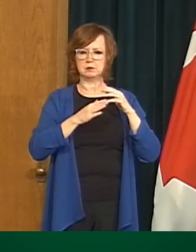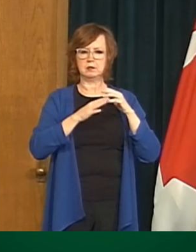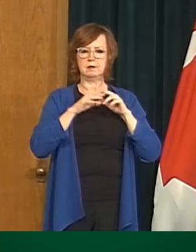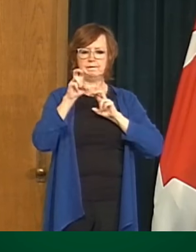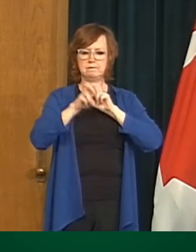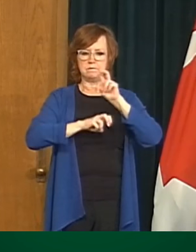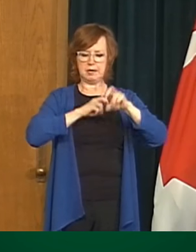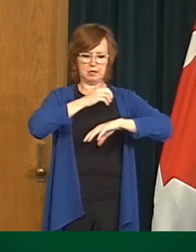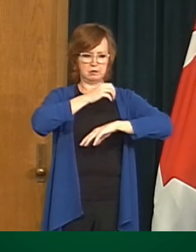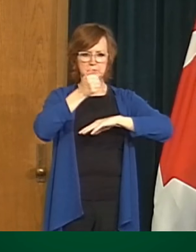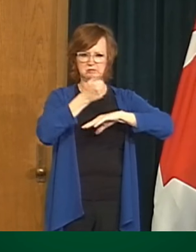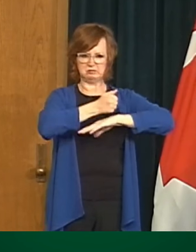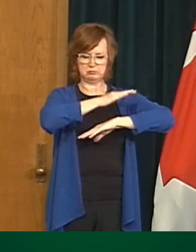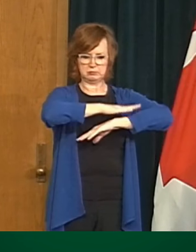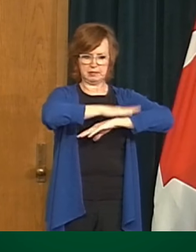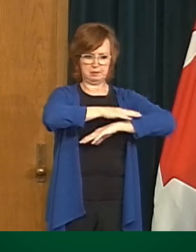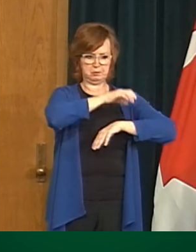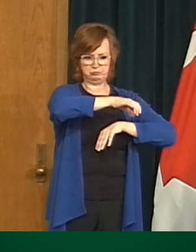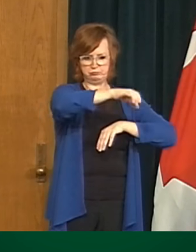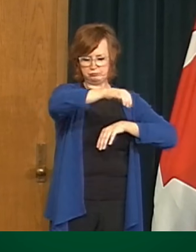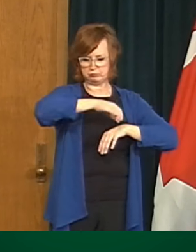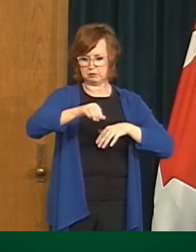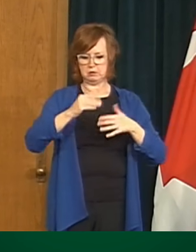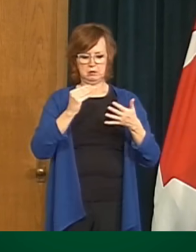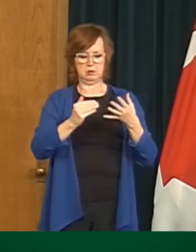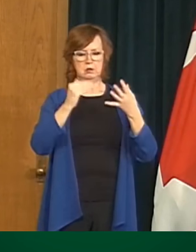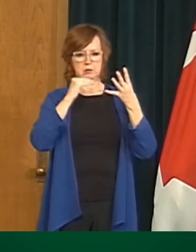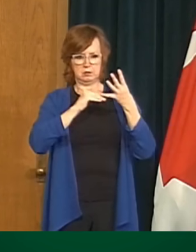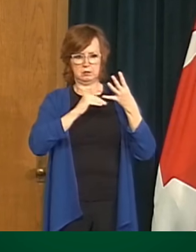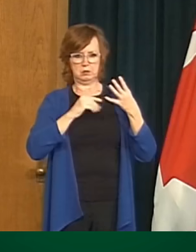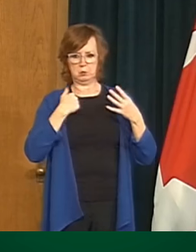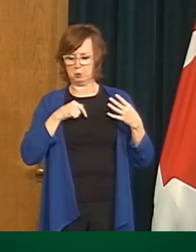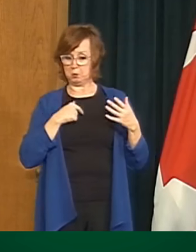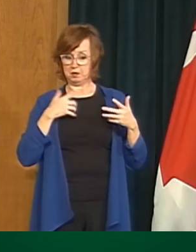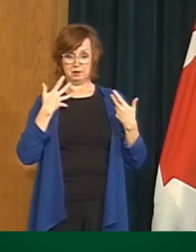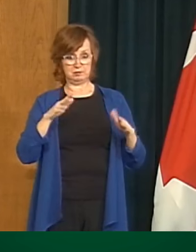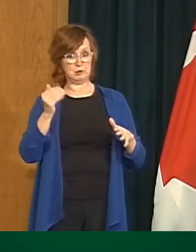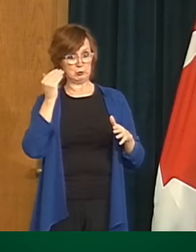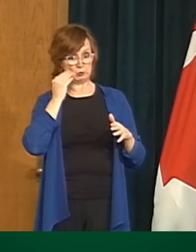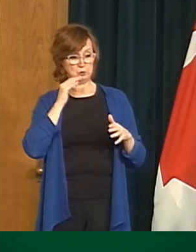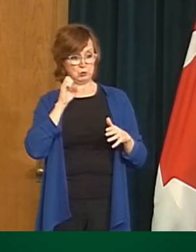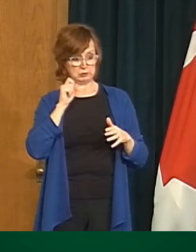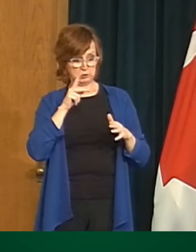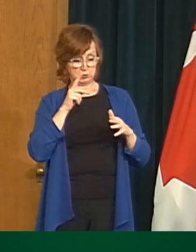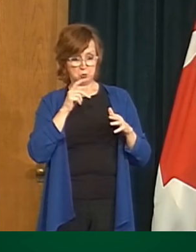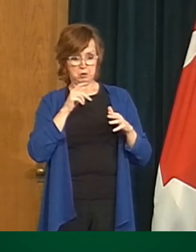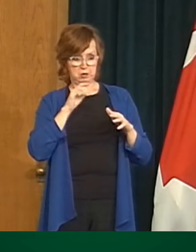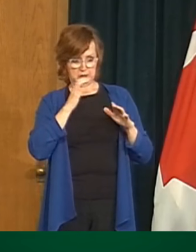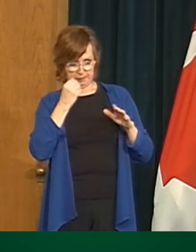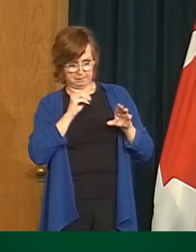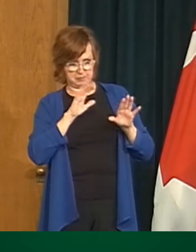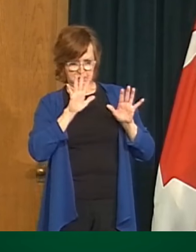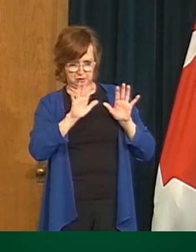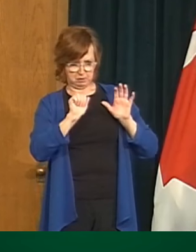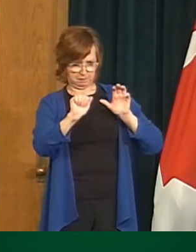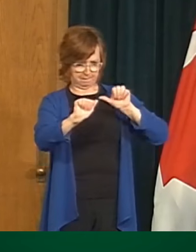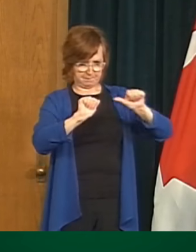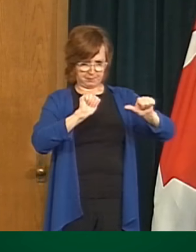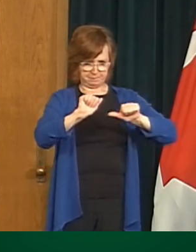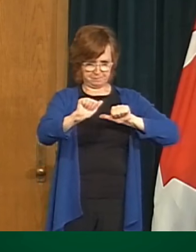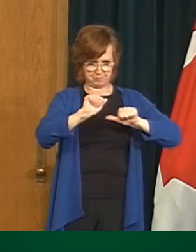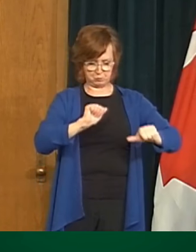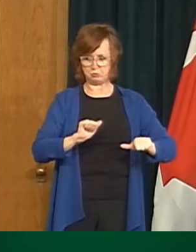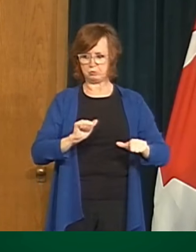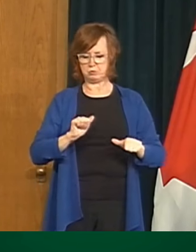of Saskatchewan companies are, and we want to make sure that the capacity of those companies is understood. And so I think